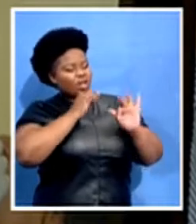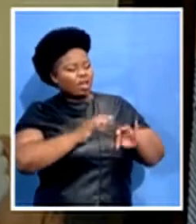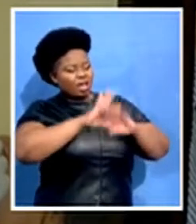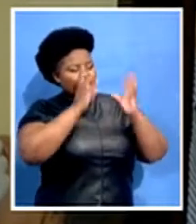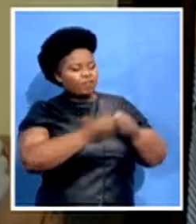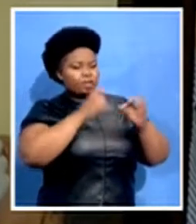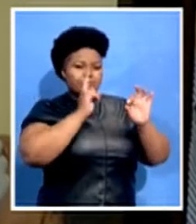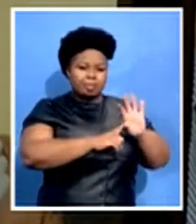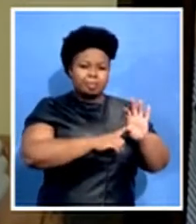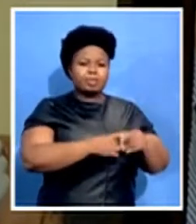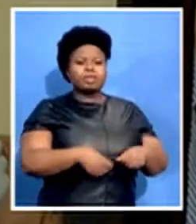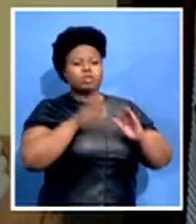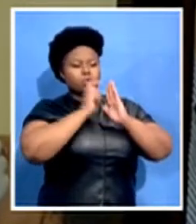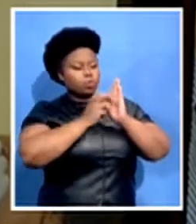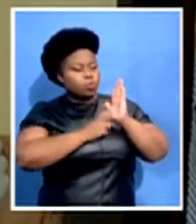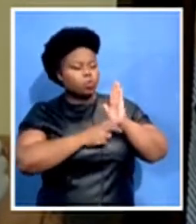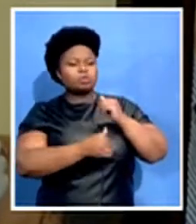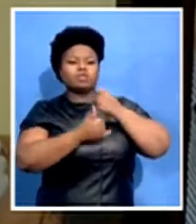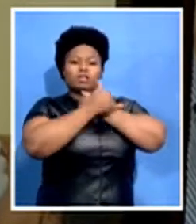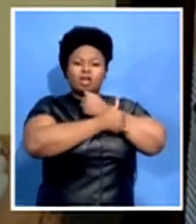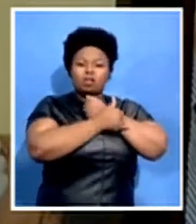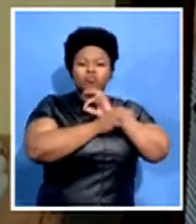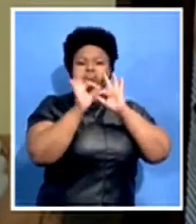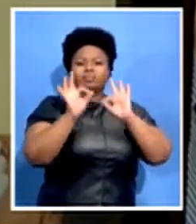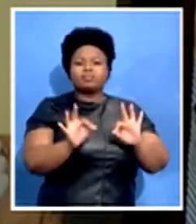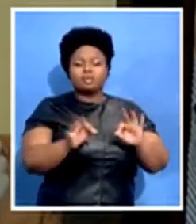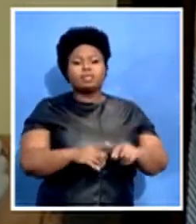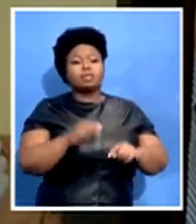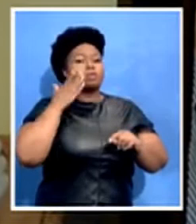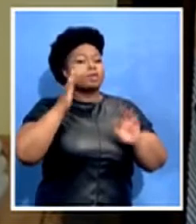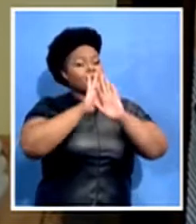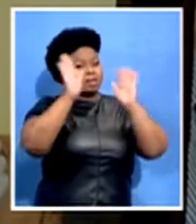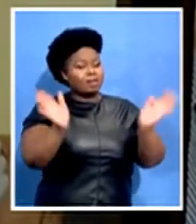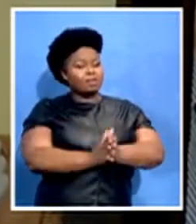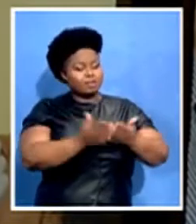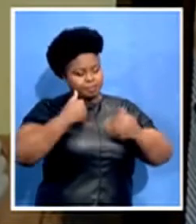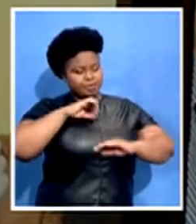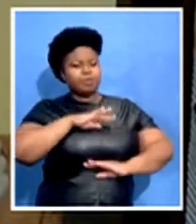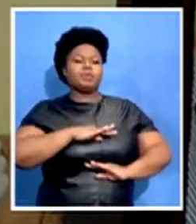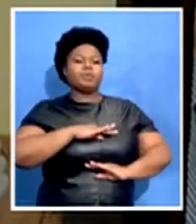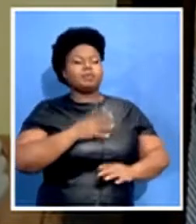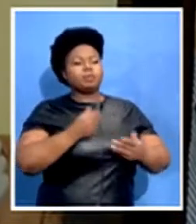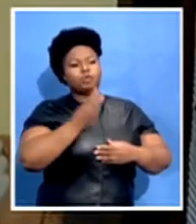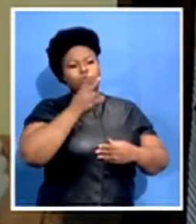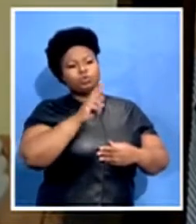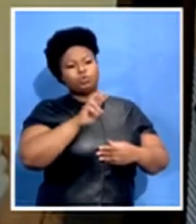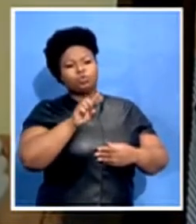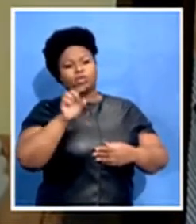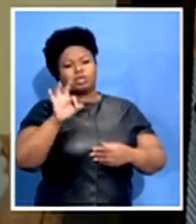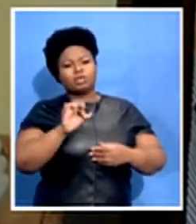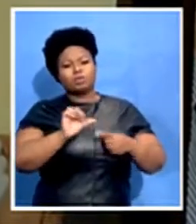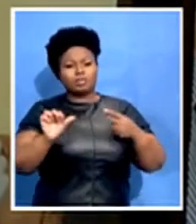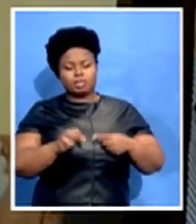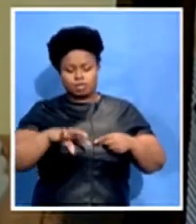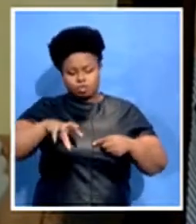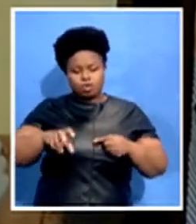country. And after all that is done, which maybe will be 2 to 3 weeks, and then get delivered to the province, it's all system